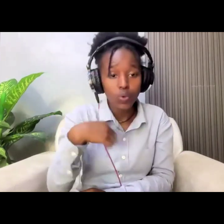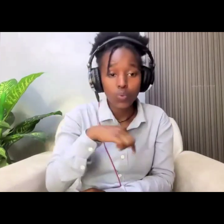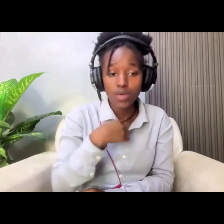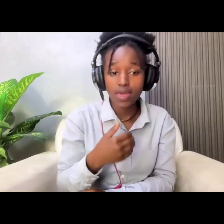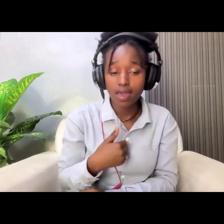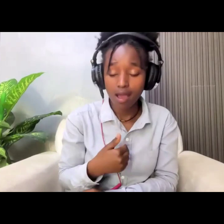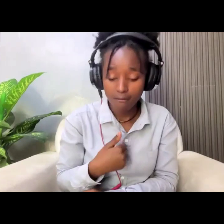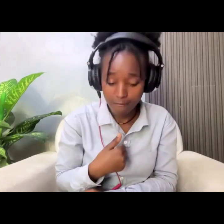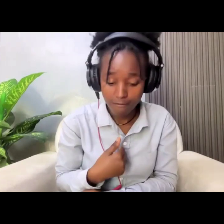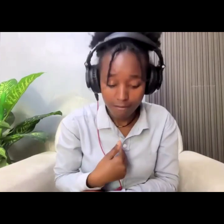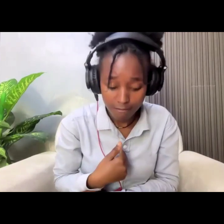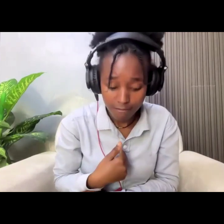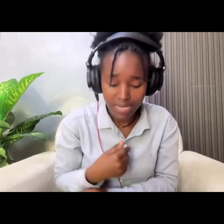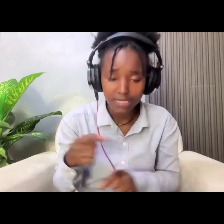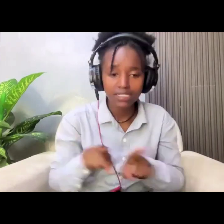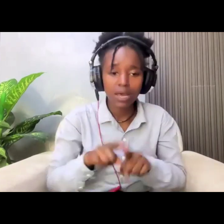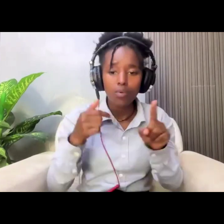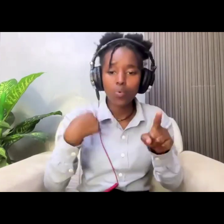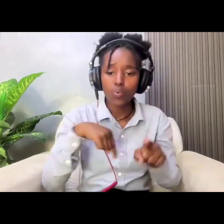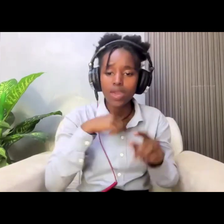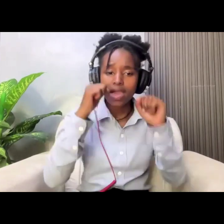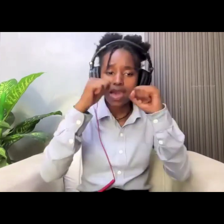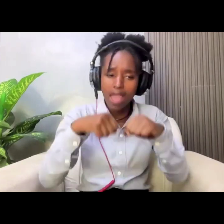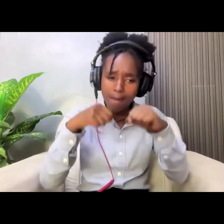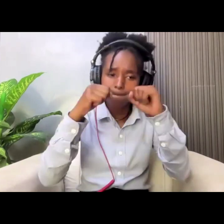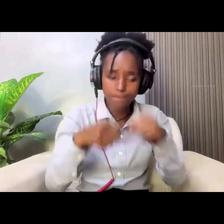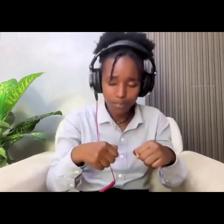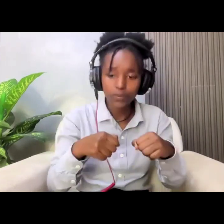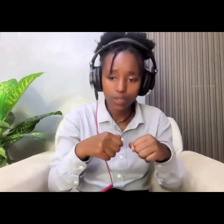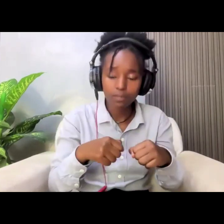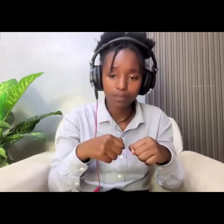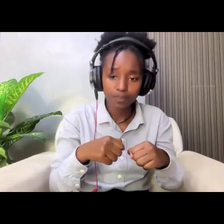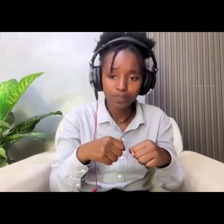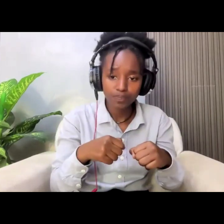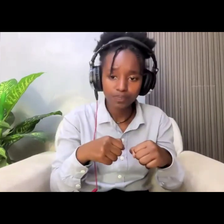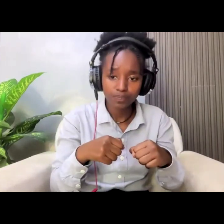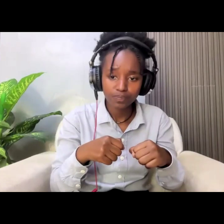we're capable, but given the fact that we know,